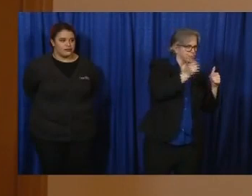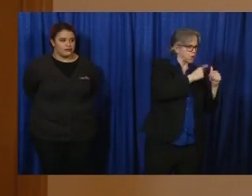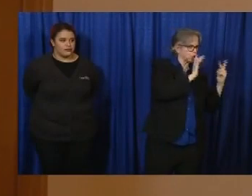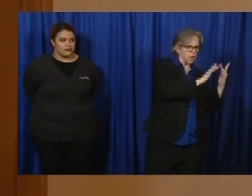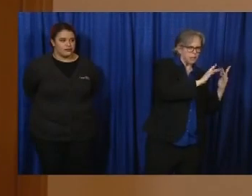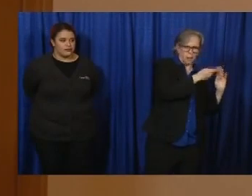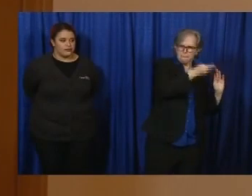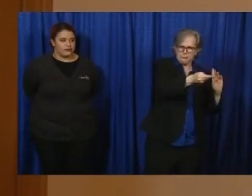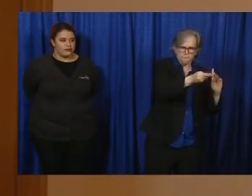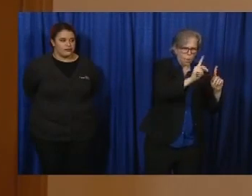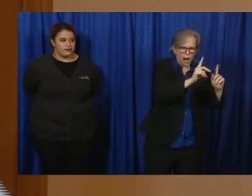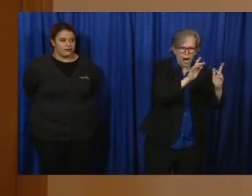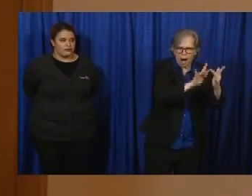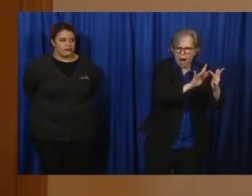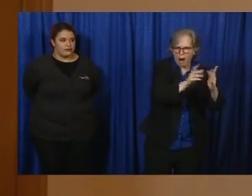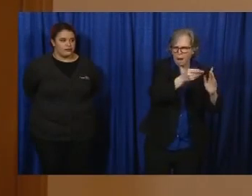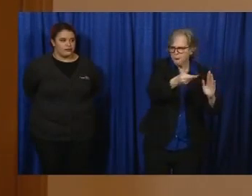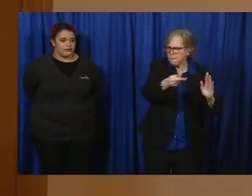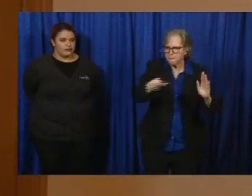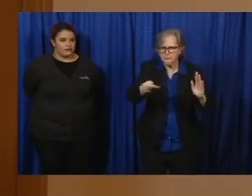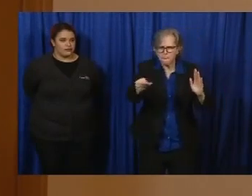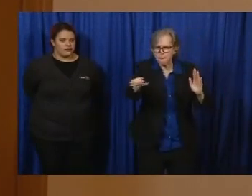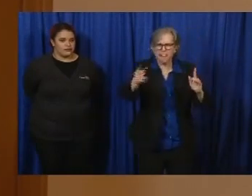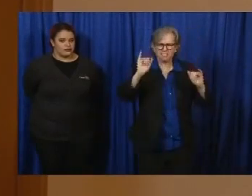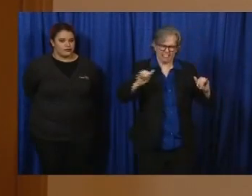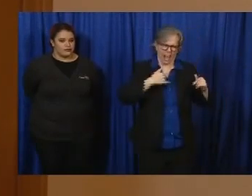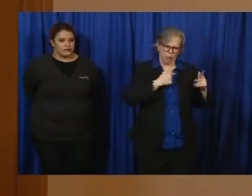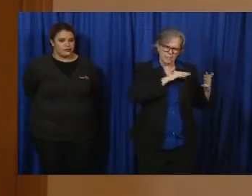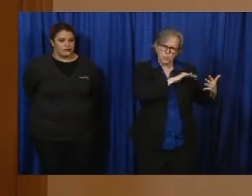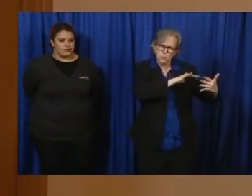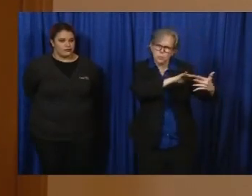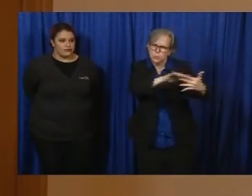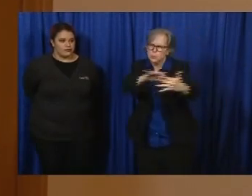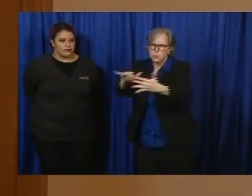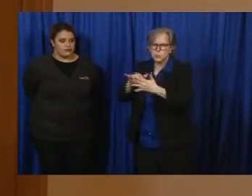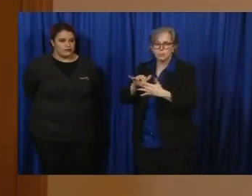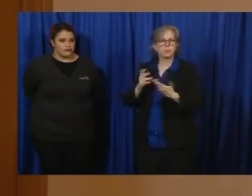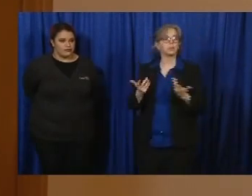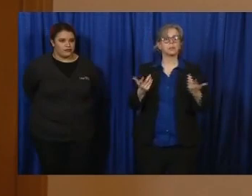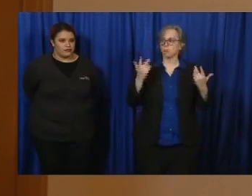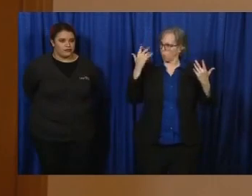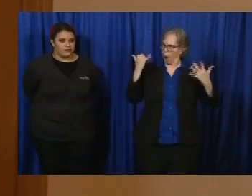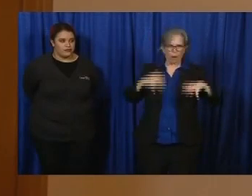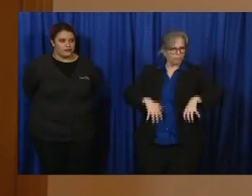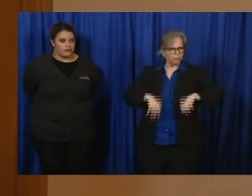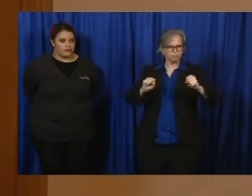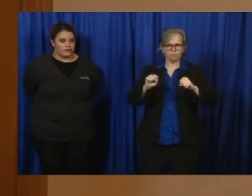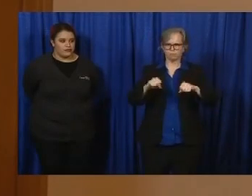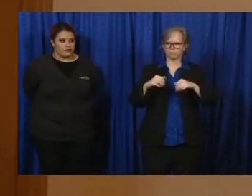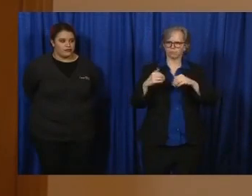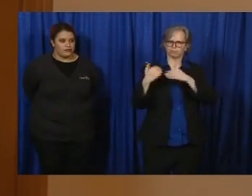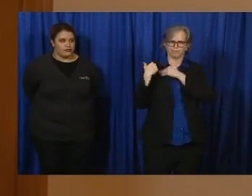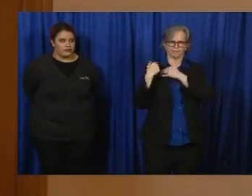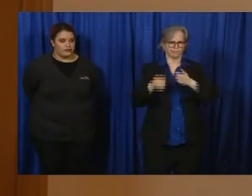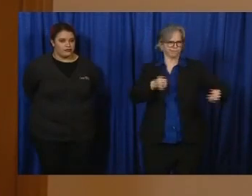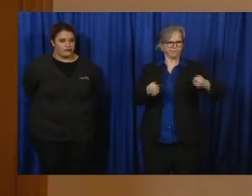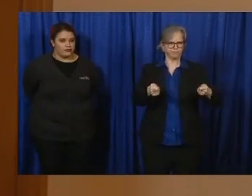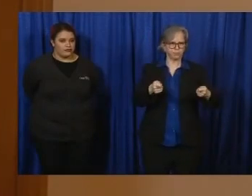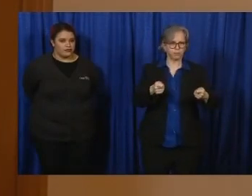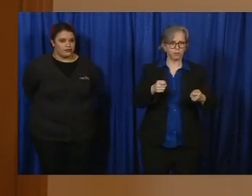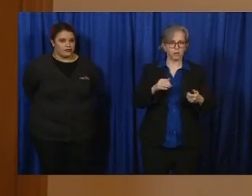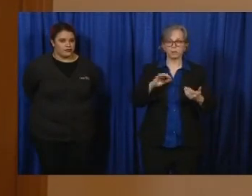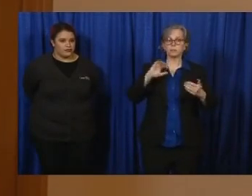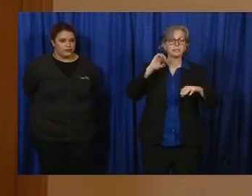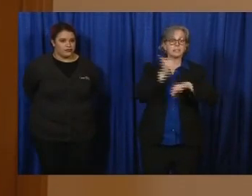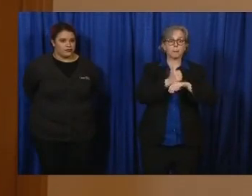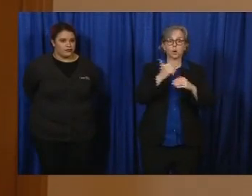their payrolls, to be able to do that and do that as quickly as possible. So we're designing a new workforce that's never existed, and